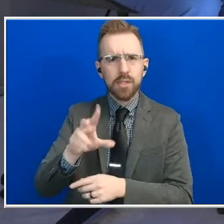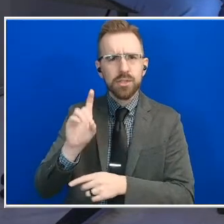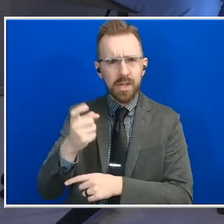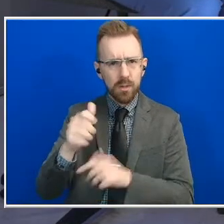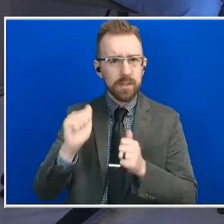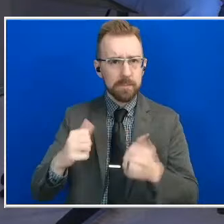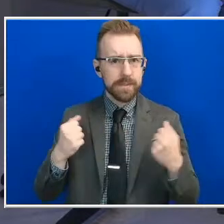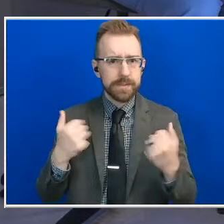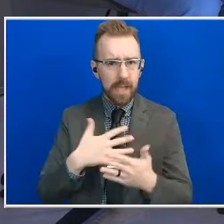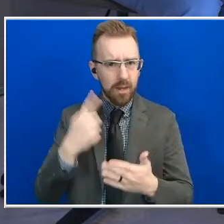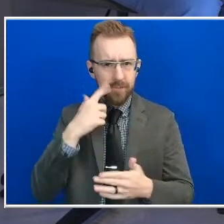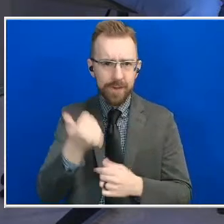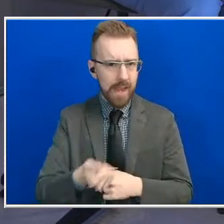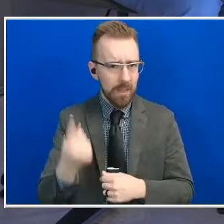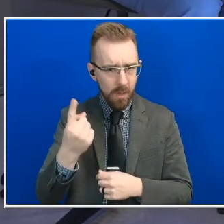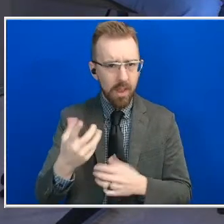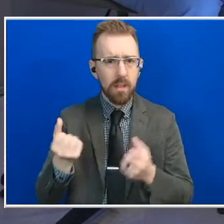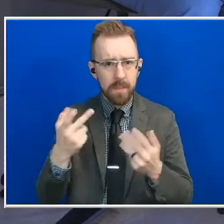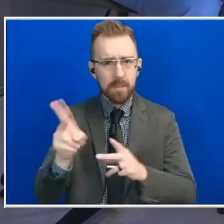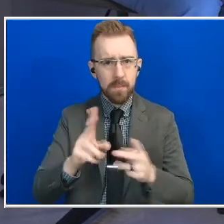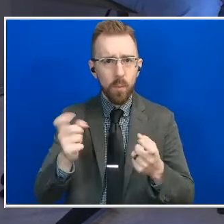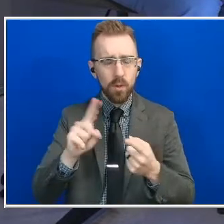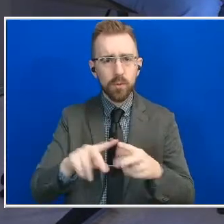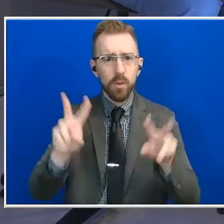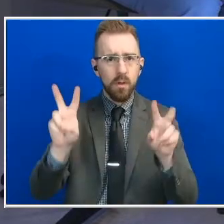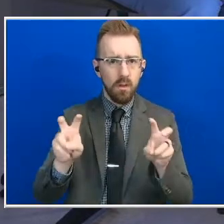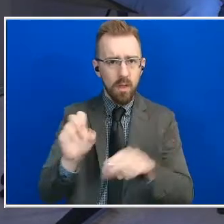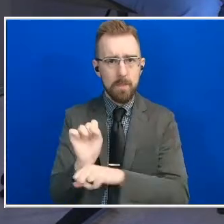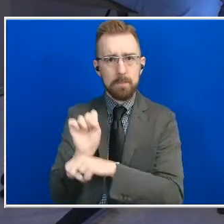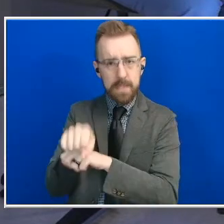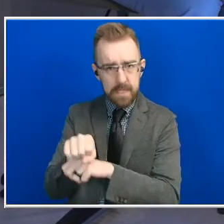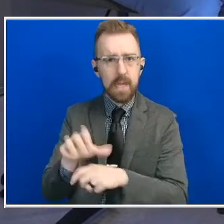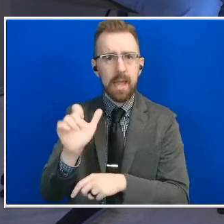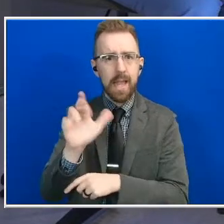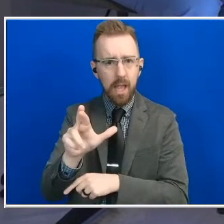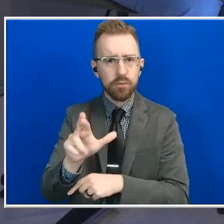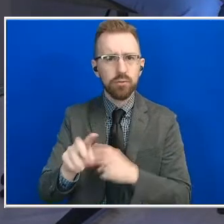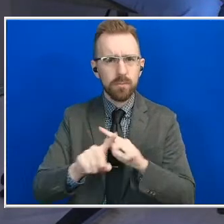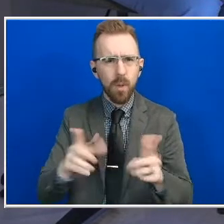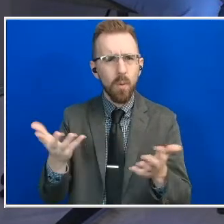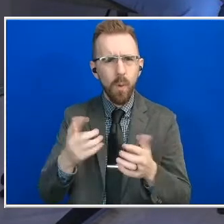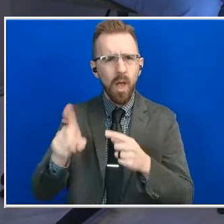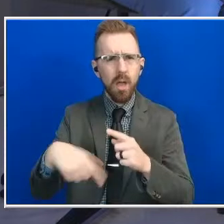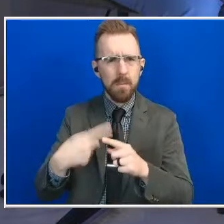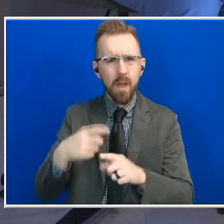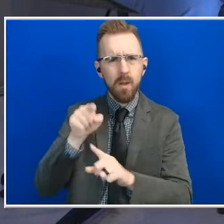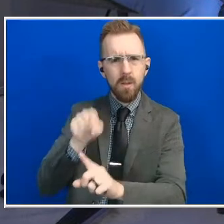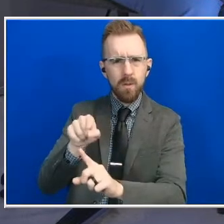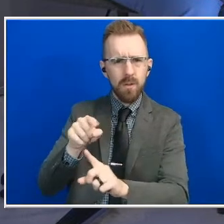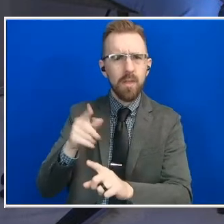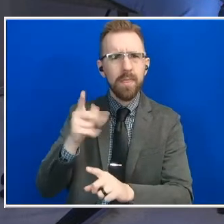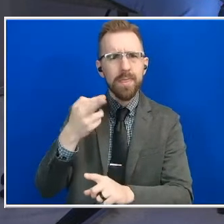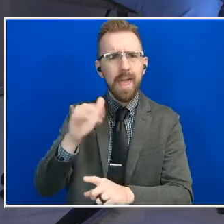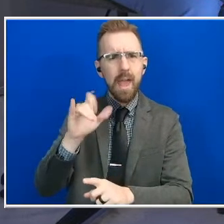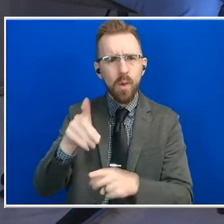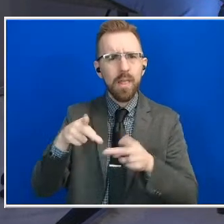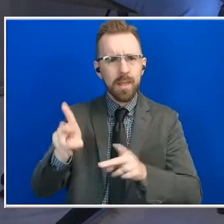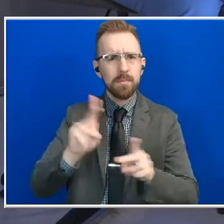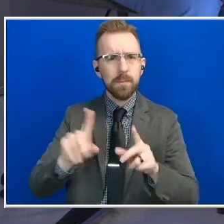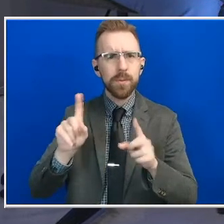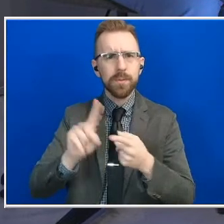anyone. A lot of people want to, quote unquote, beat cancer, but what's it like and what's it about thyroid cancer that allows people